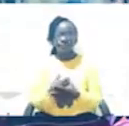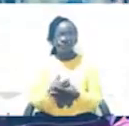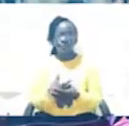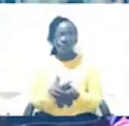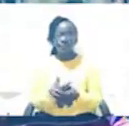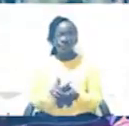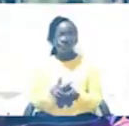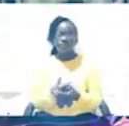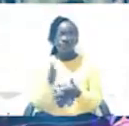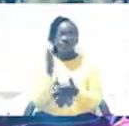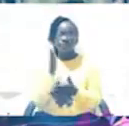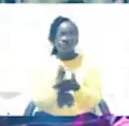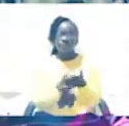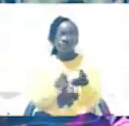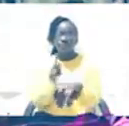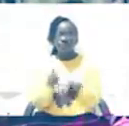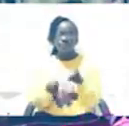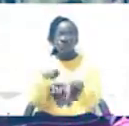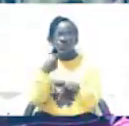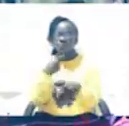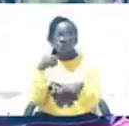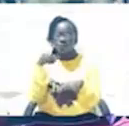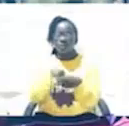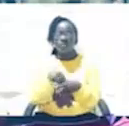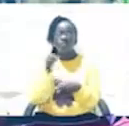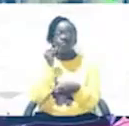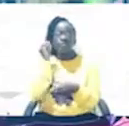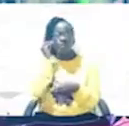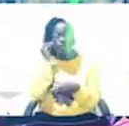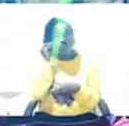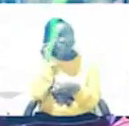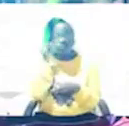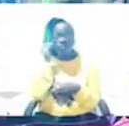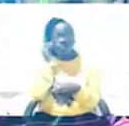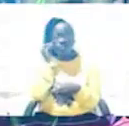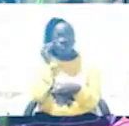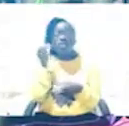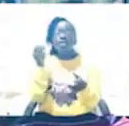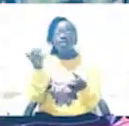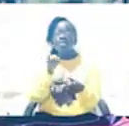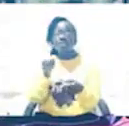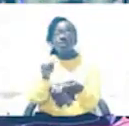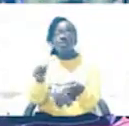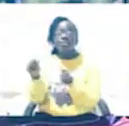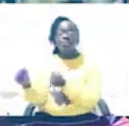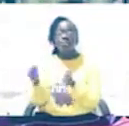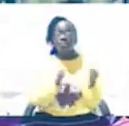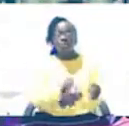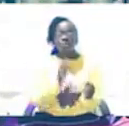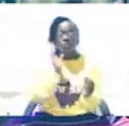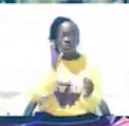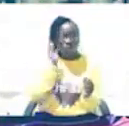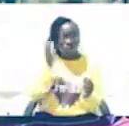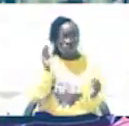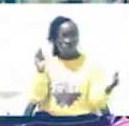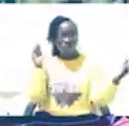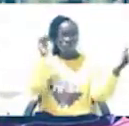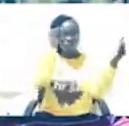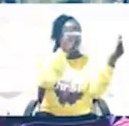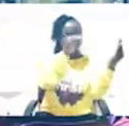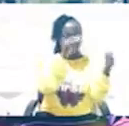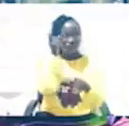For some people who are in their house and they are not here, that power would reach them there. When you see